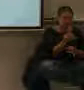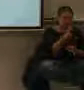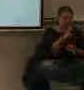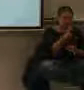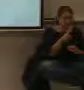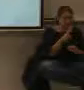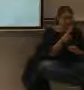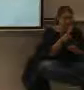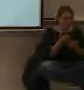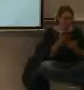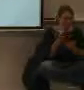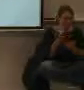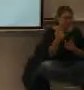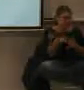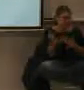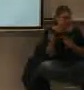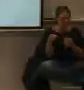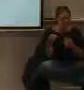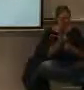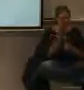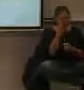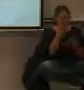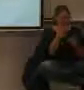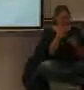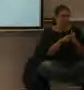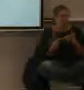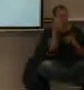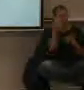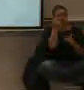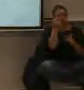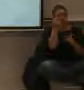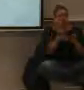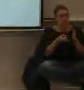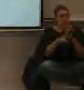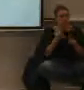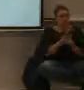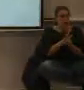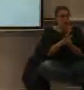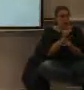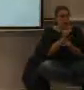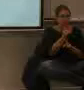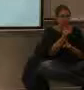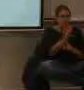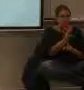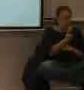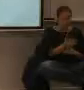for the last 5 to 10 years, and we're just starting to understand what these influences